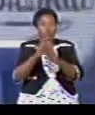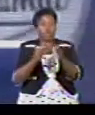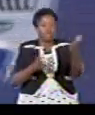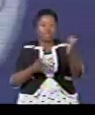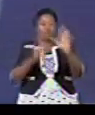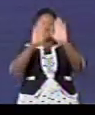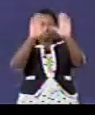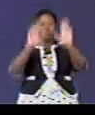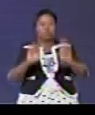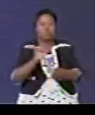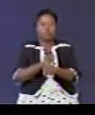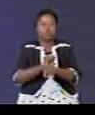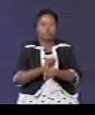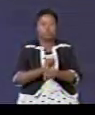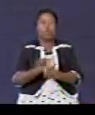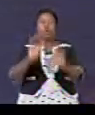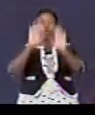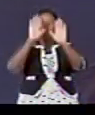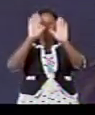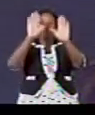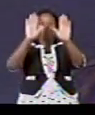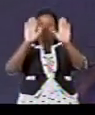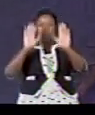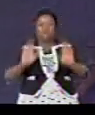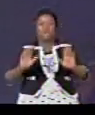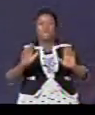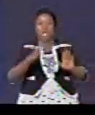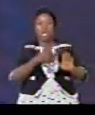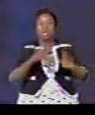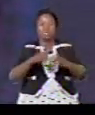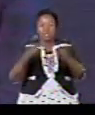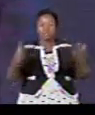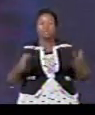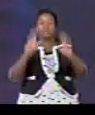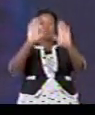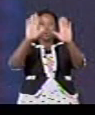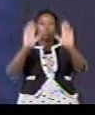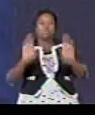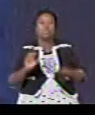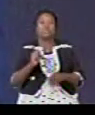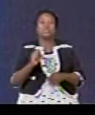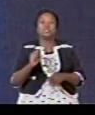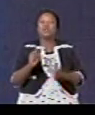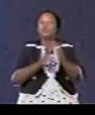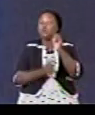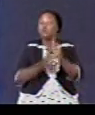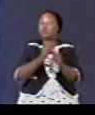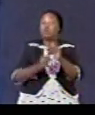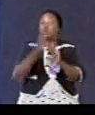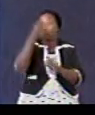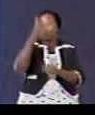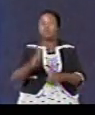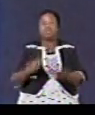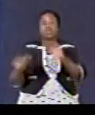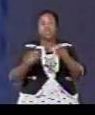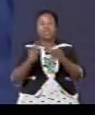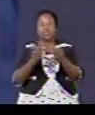miracles, wonders, and signs, which God did through him or by